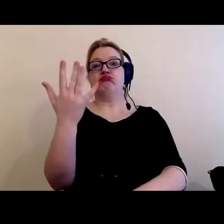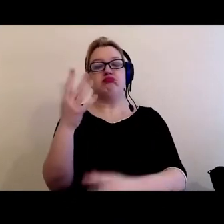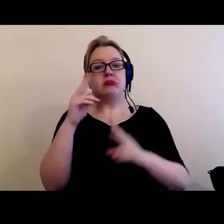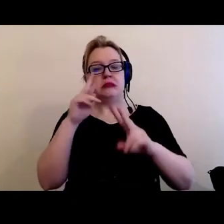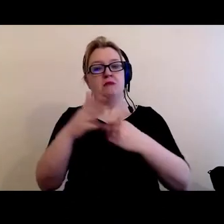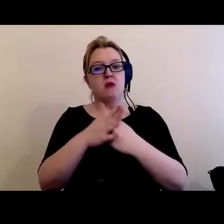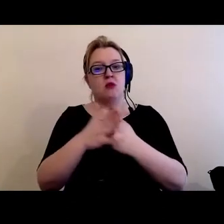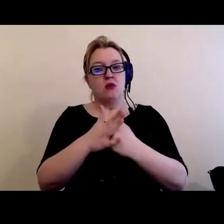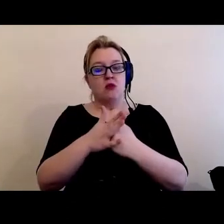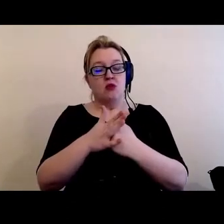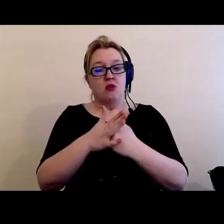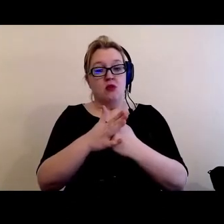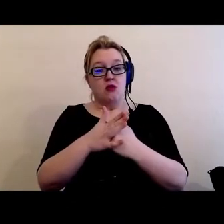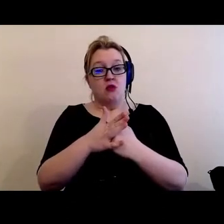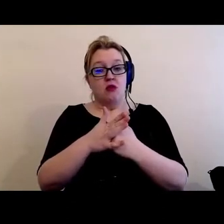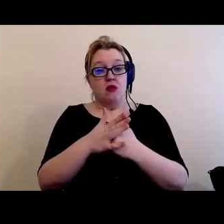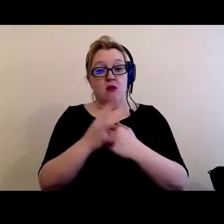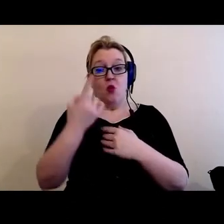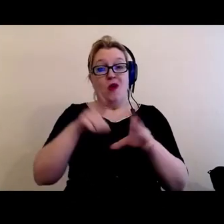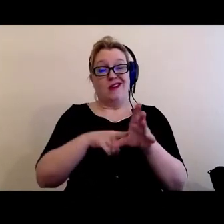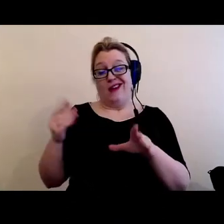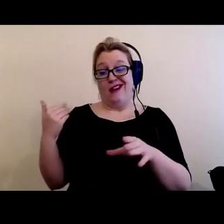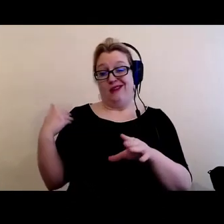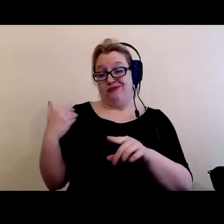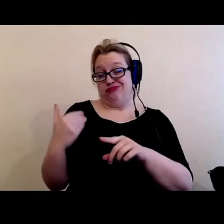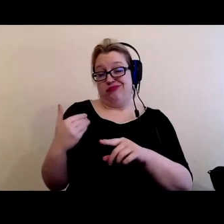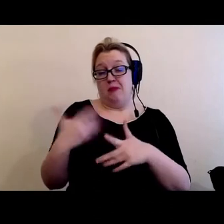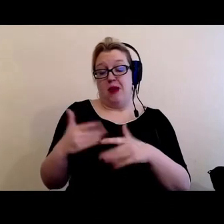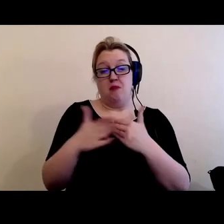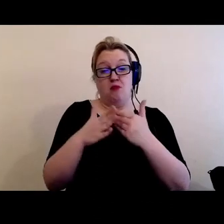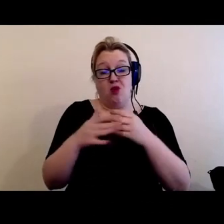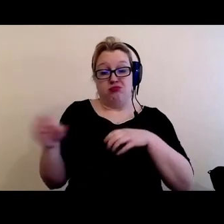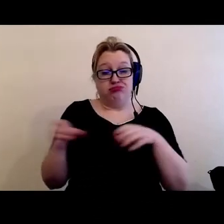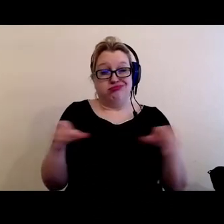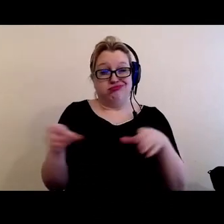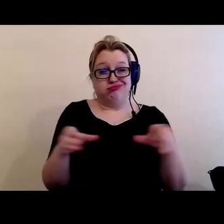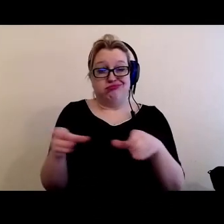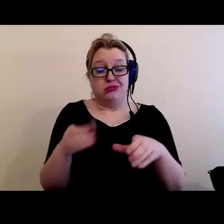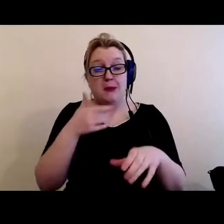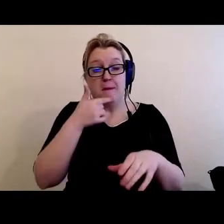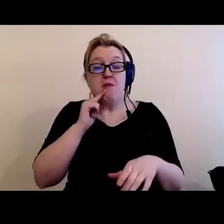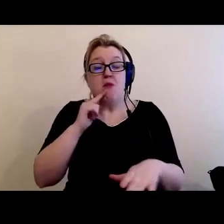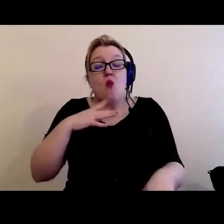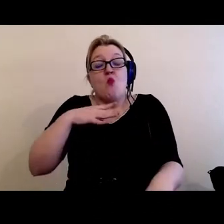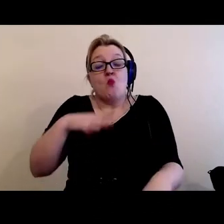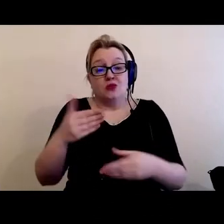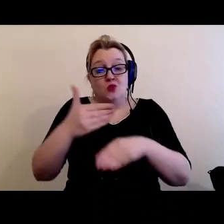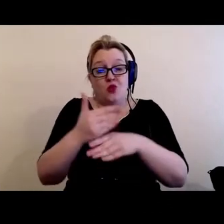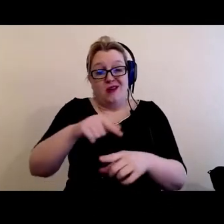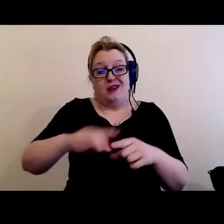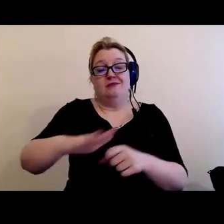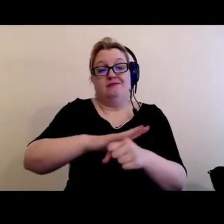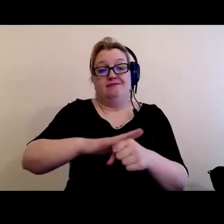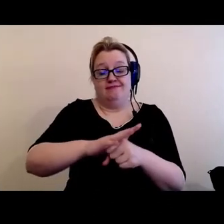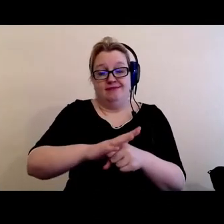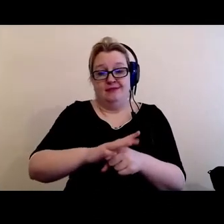encouraging recruitment figures over the last 12 months where people have been wanting to come and work in the sector. So I think one of the challenges for the